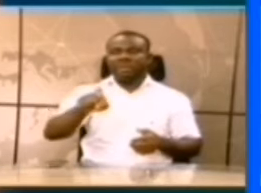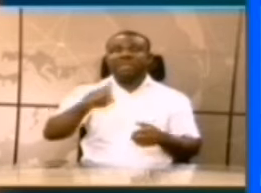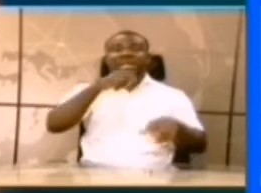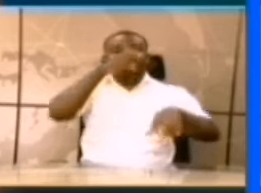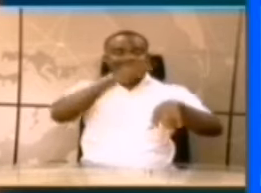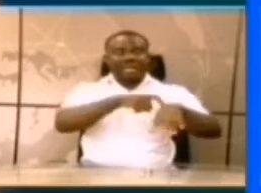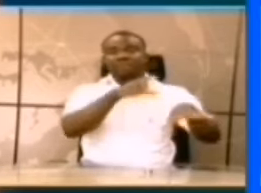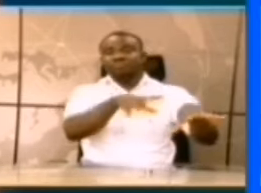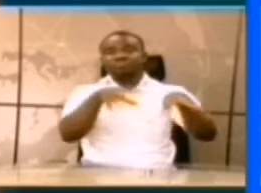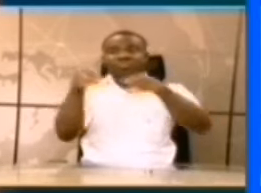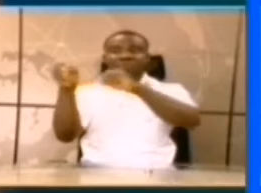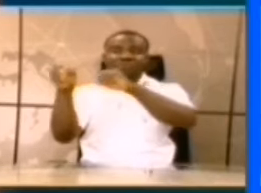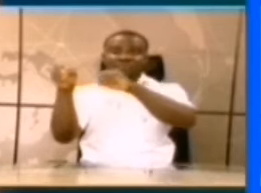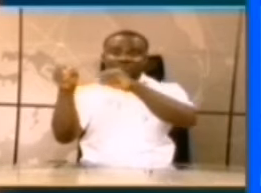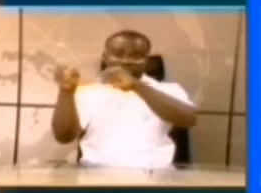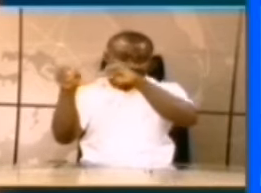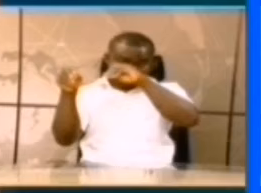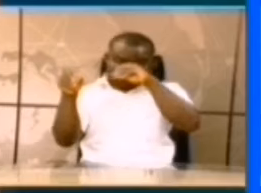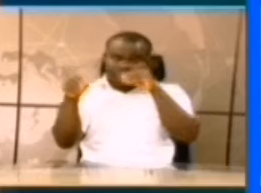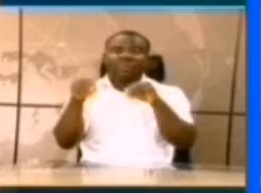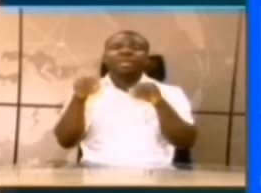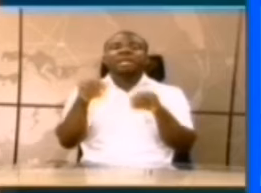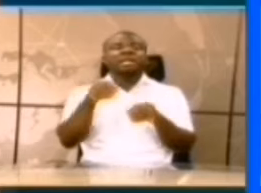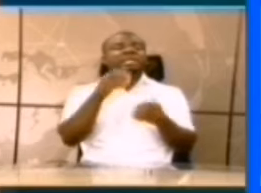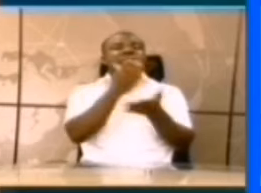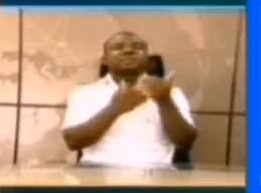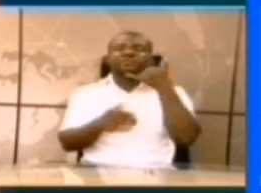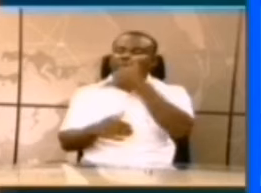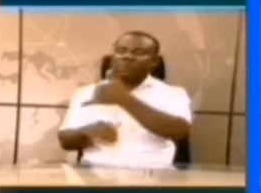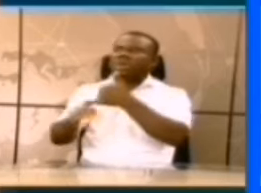book as a captain, he had himself overcome, and I'm saying, opening him to at him.